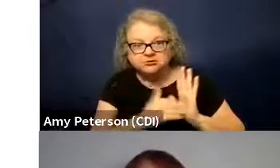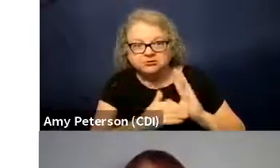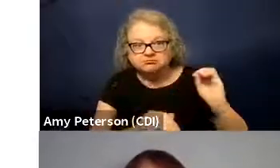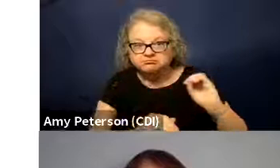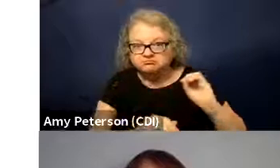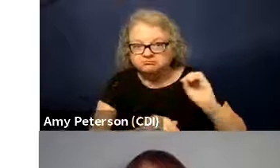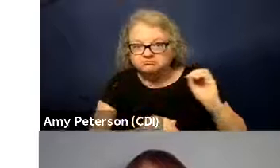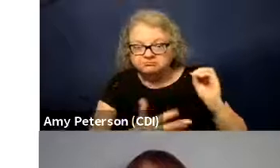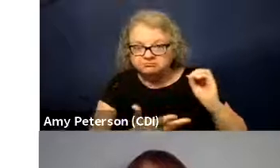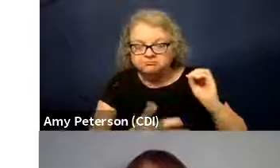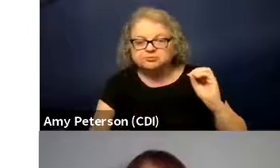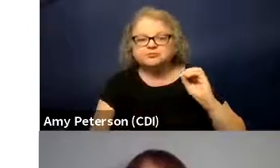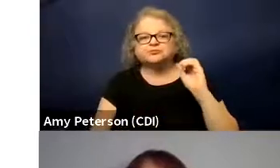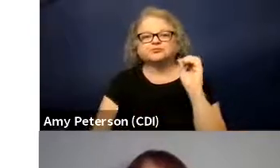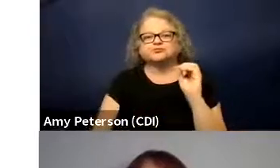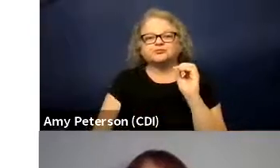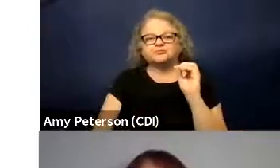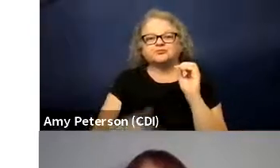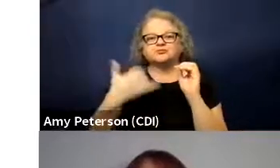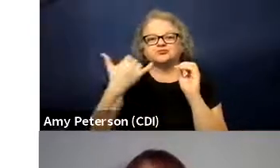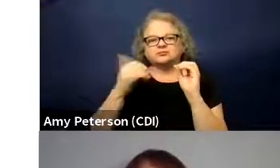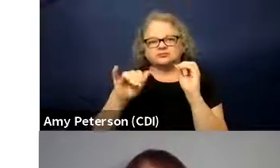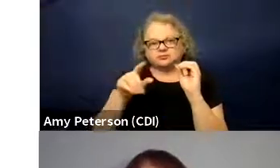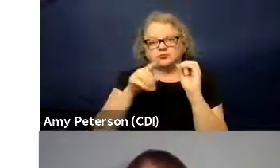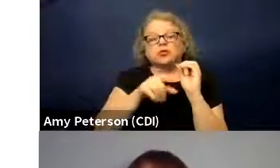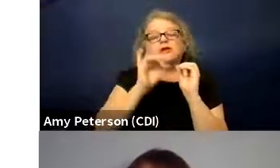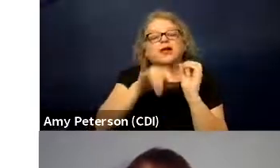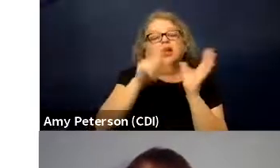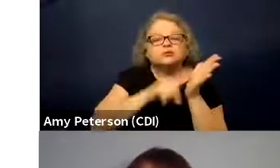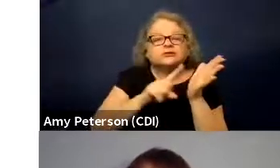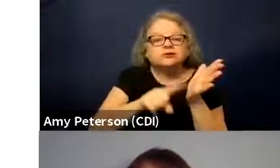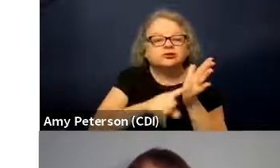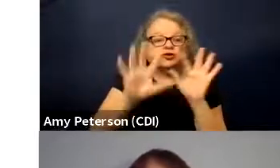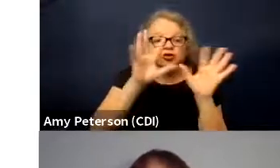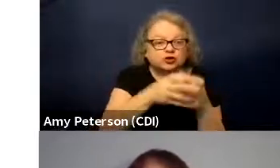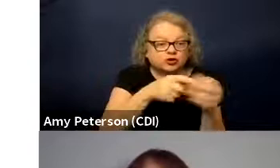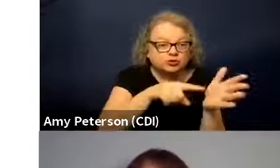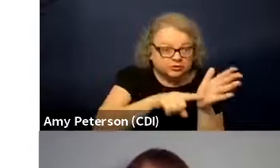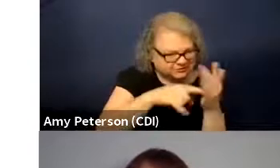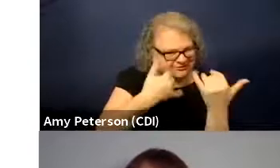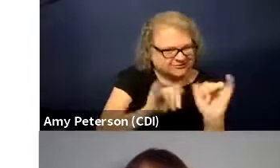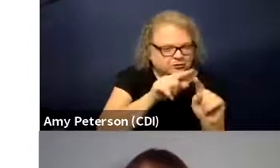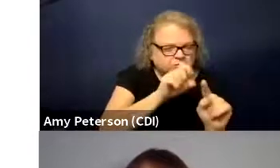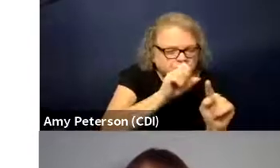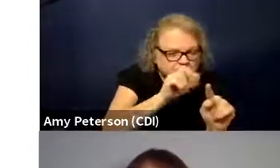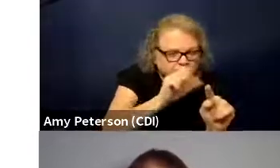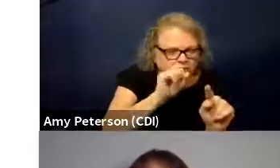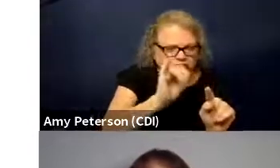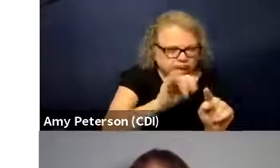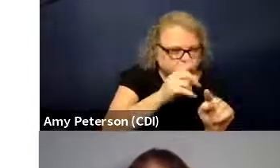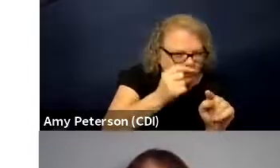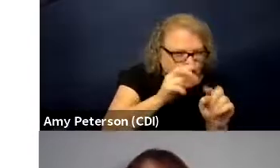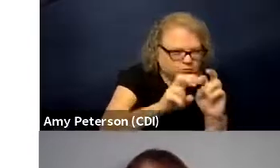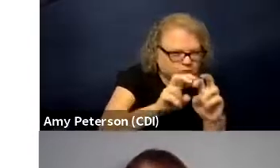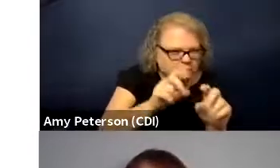basic science to build on, because scientists knew, vaccine companies, academic centers,